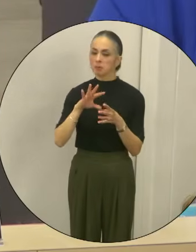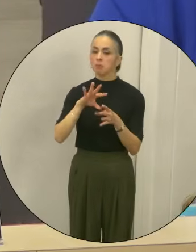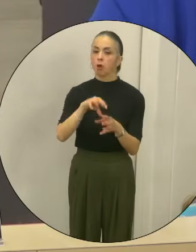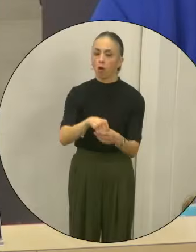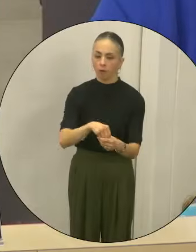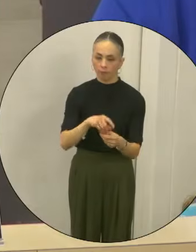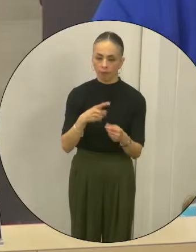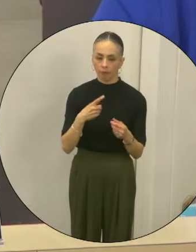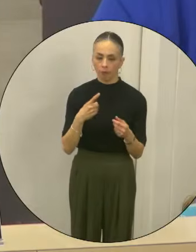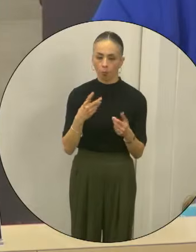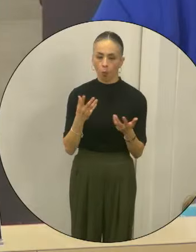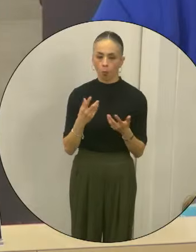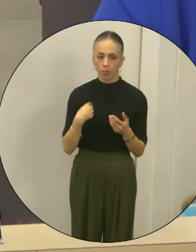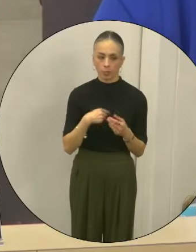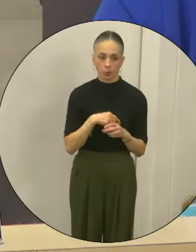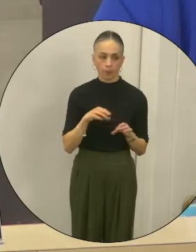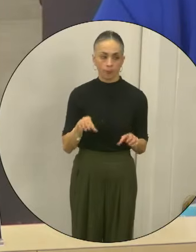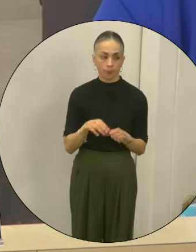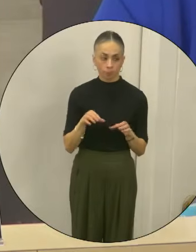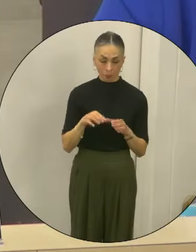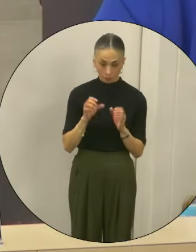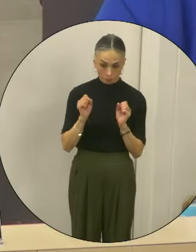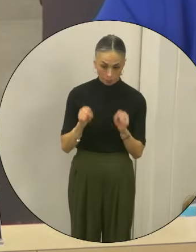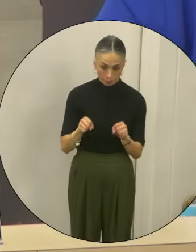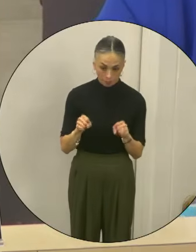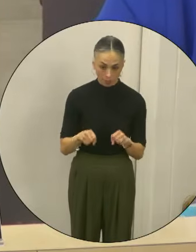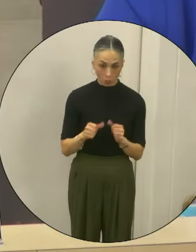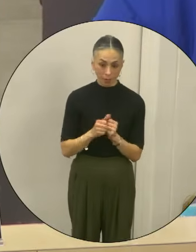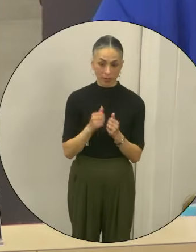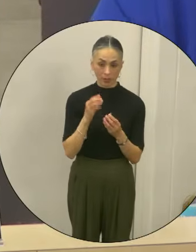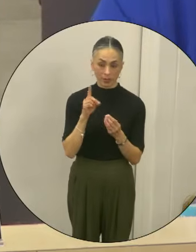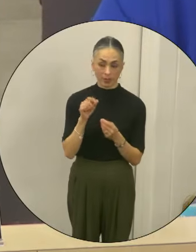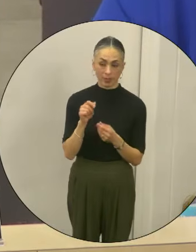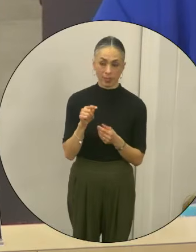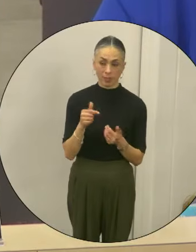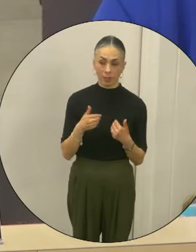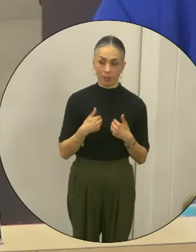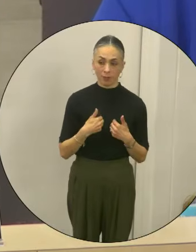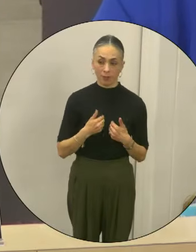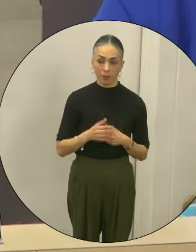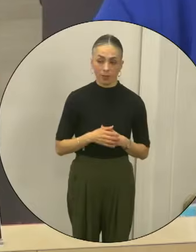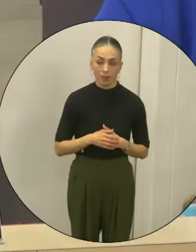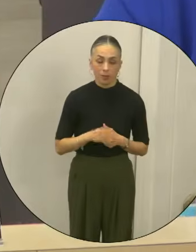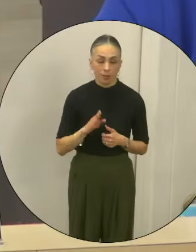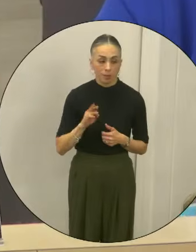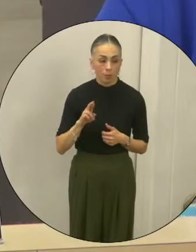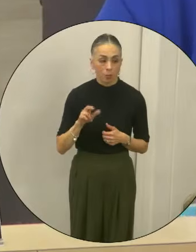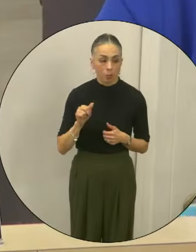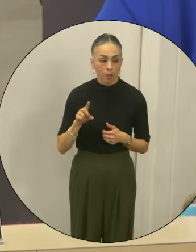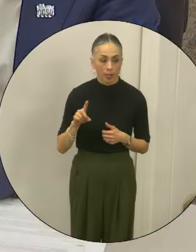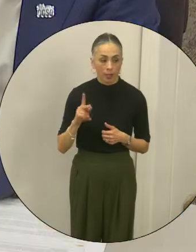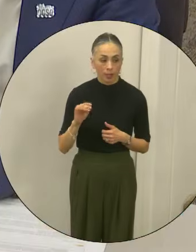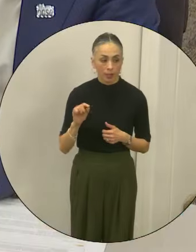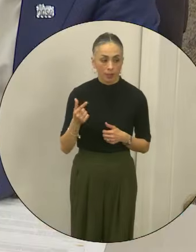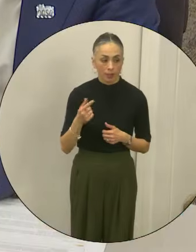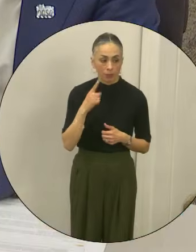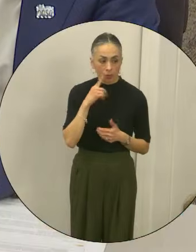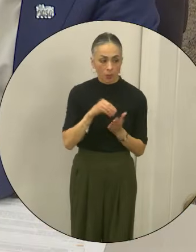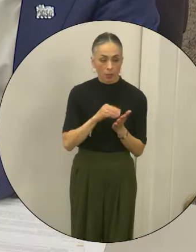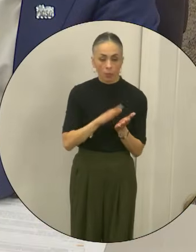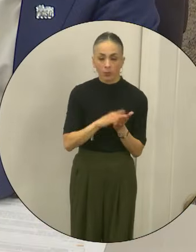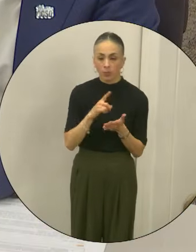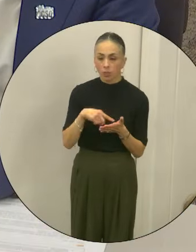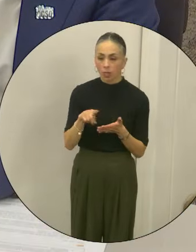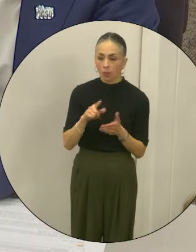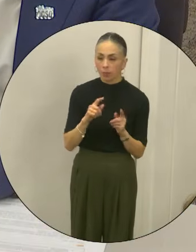Is that something that's possible with the data that we have? Brad Keating for the record. We'd have to check the data with the team.